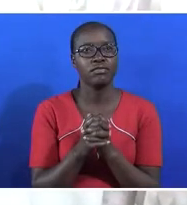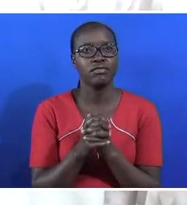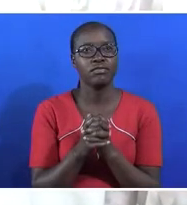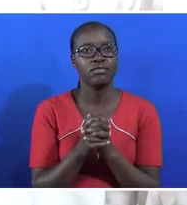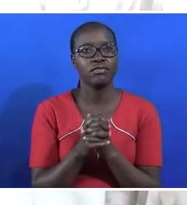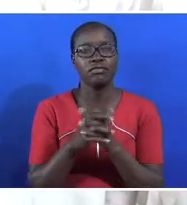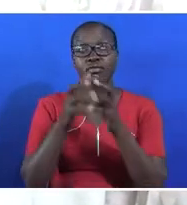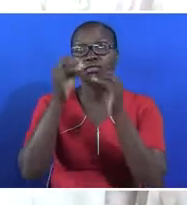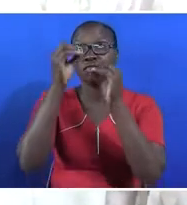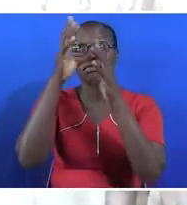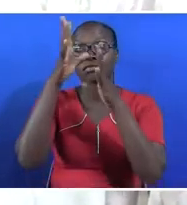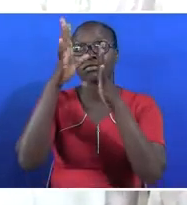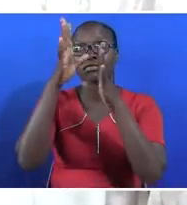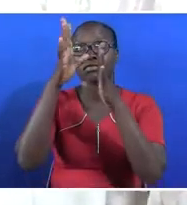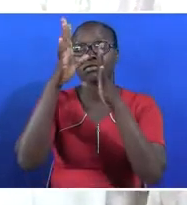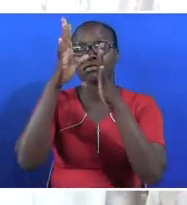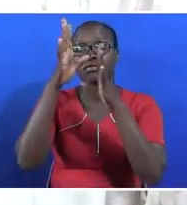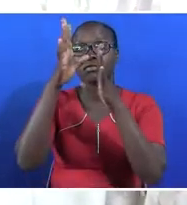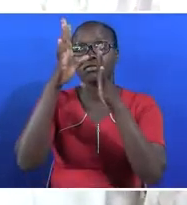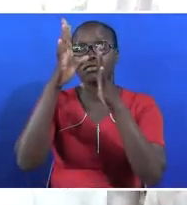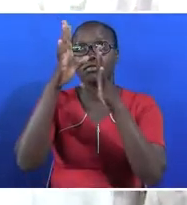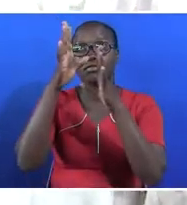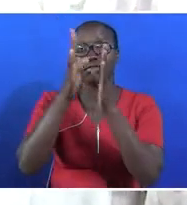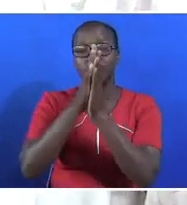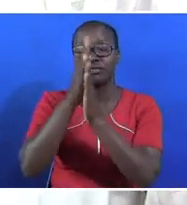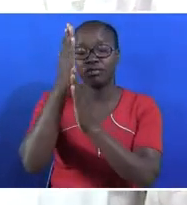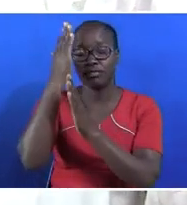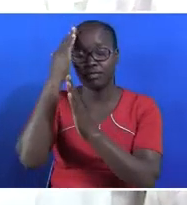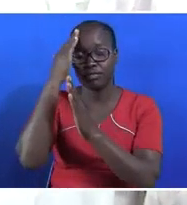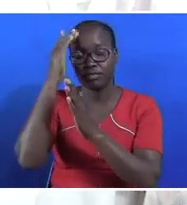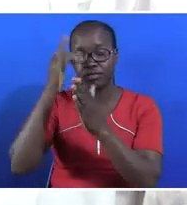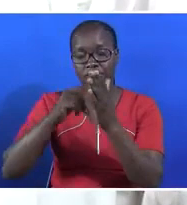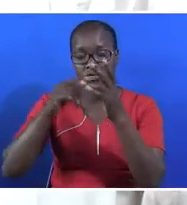My Father, I do not know what the devil has seen.